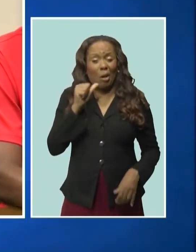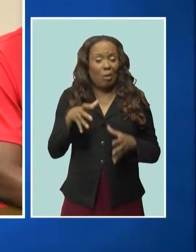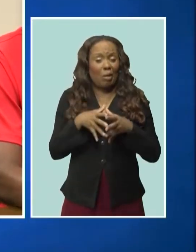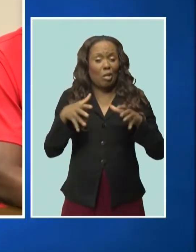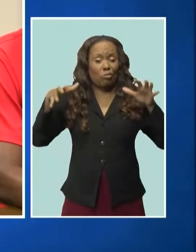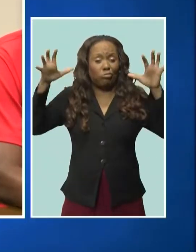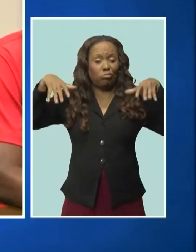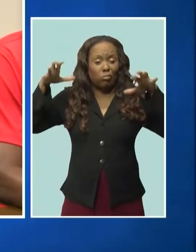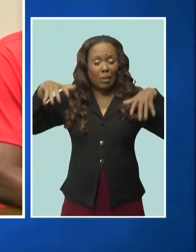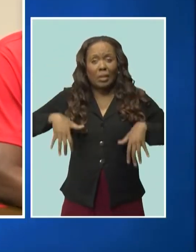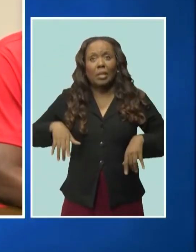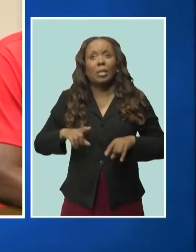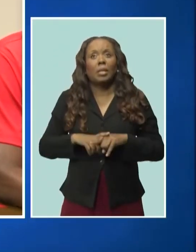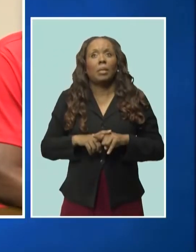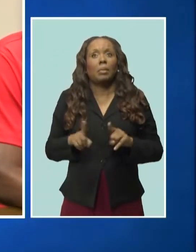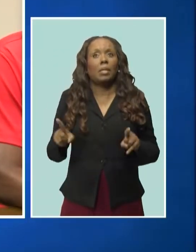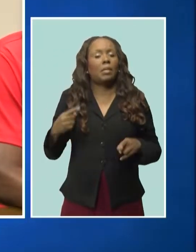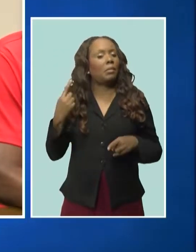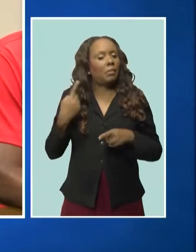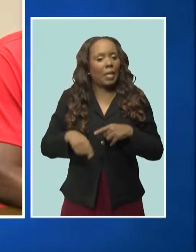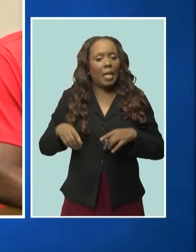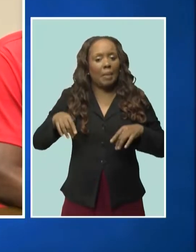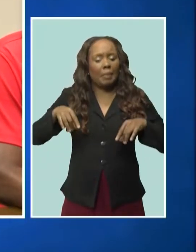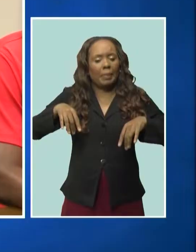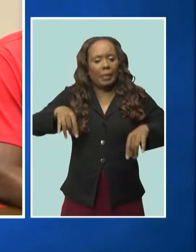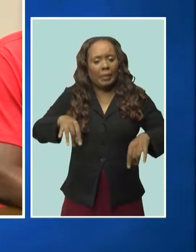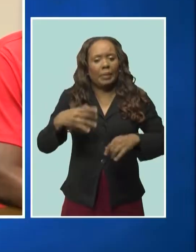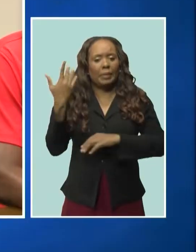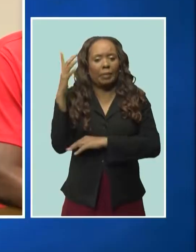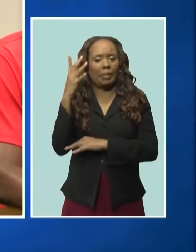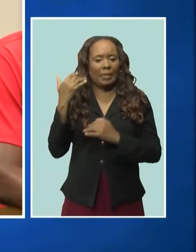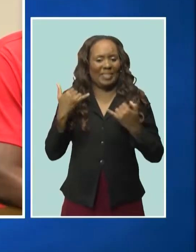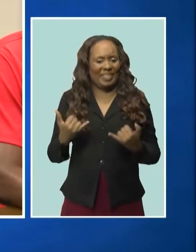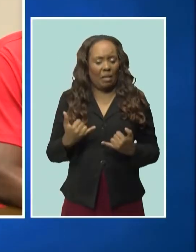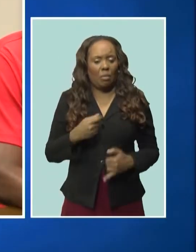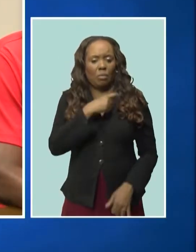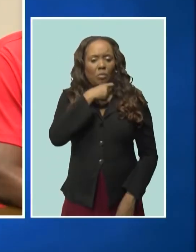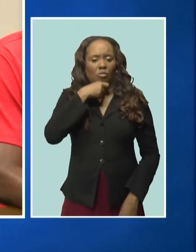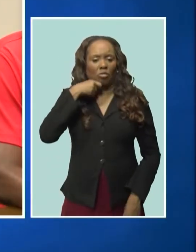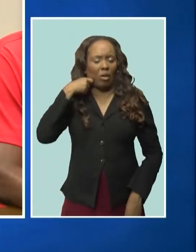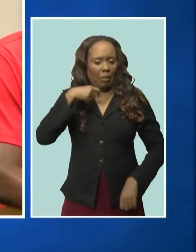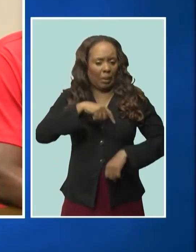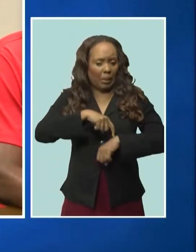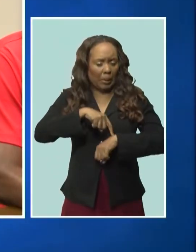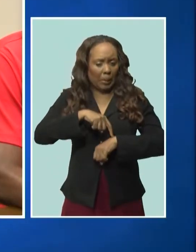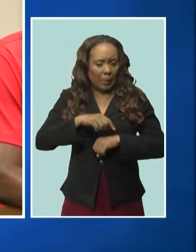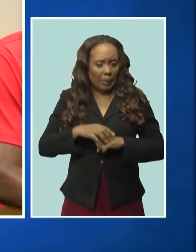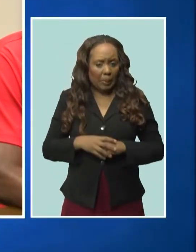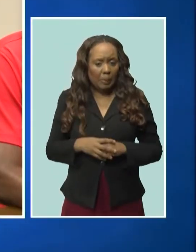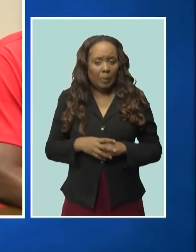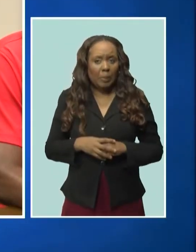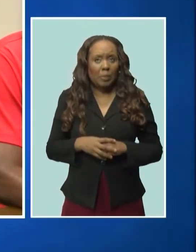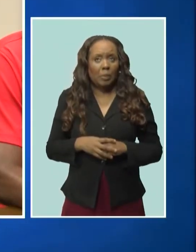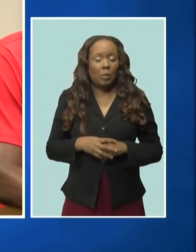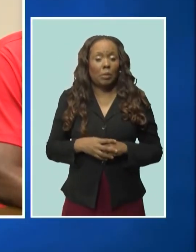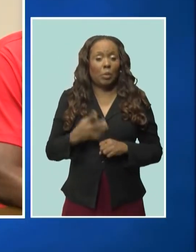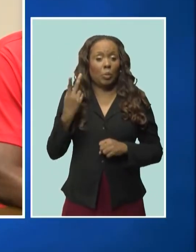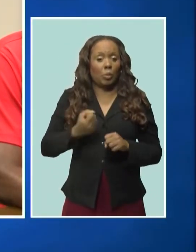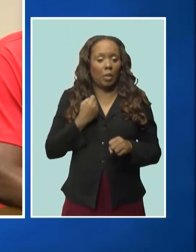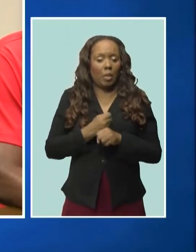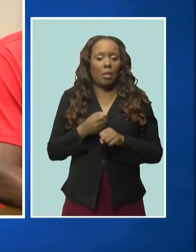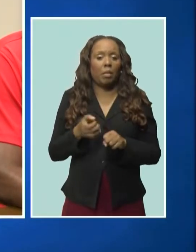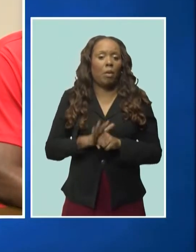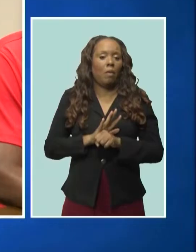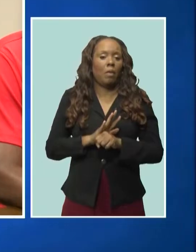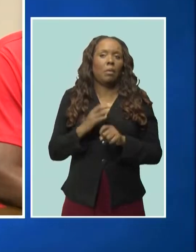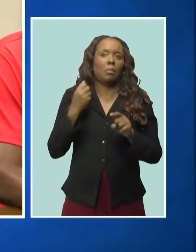that we really and truly can't plant trees around this time, the drought season, and the 2 years of COVID, I can